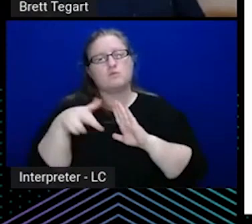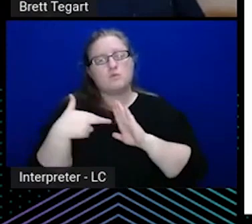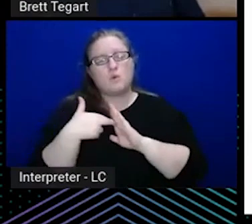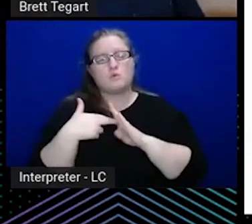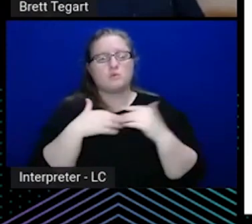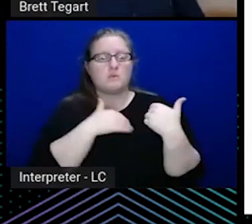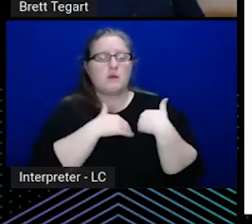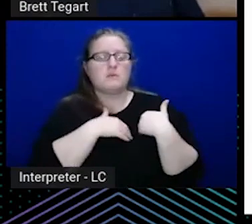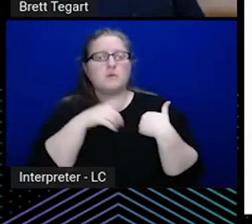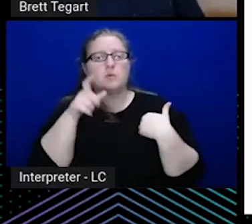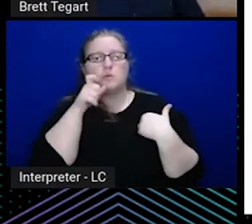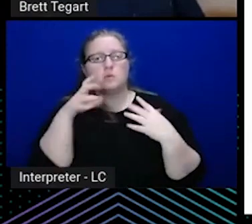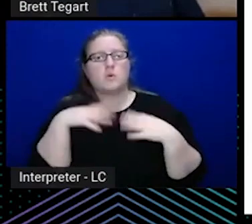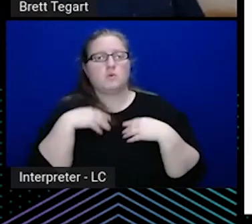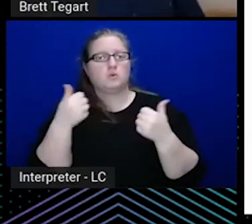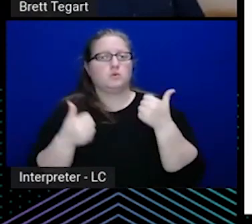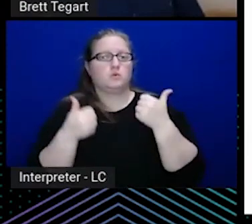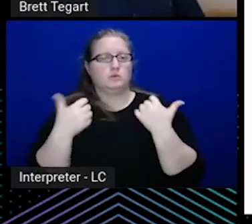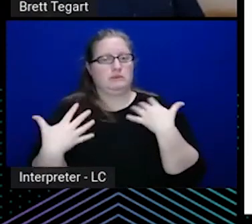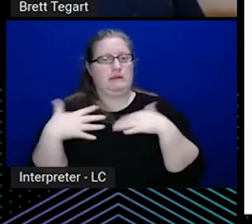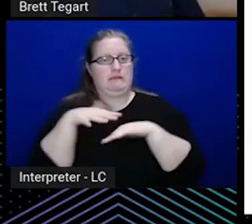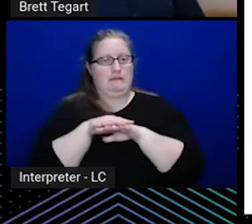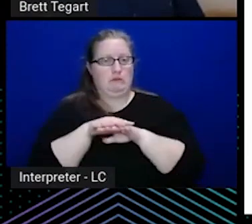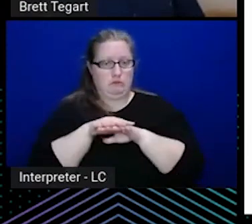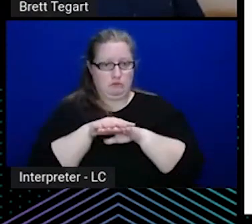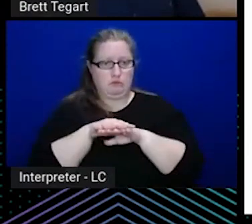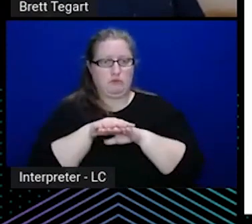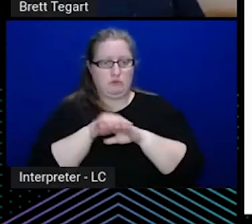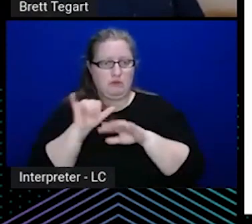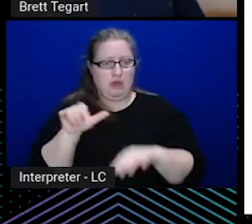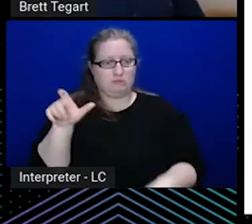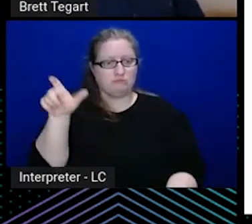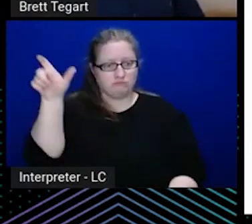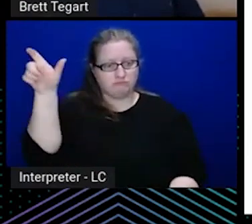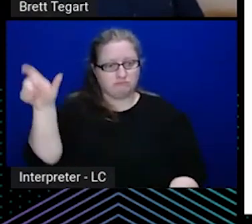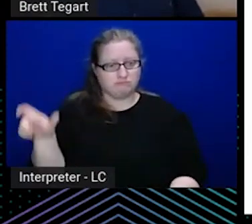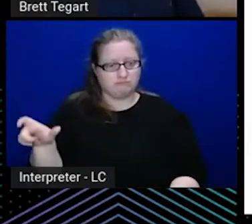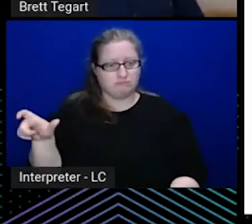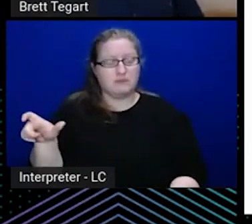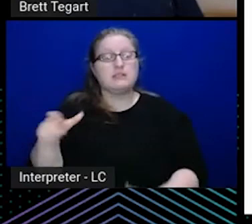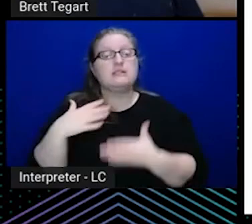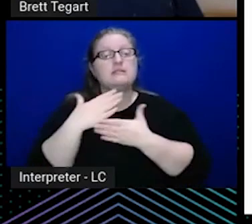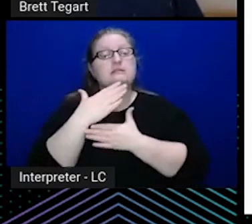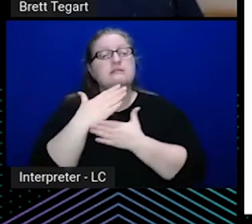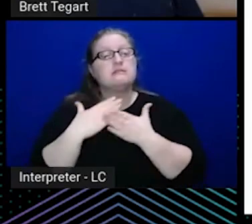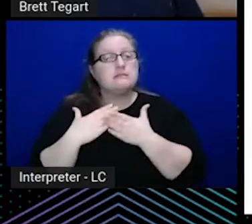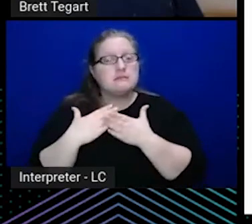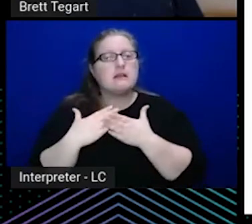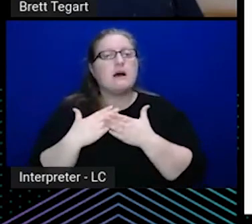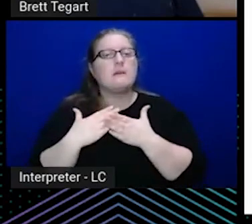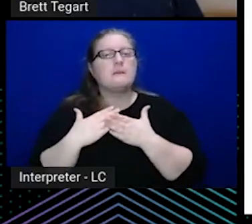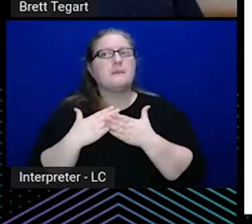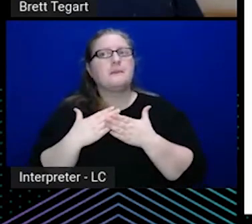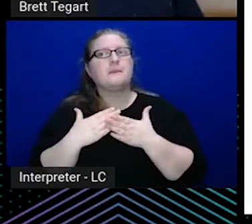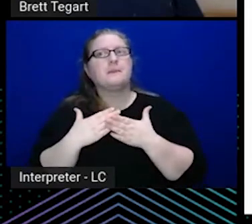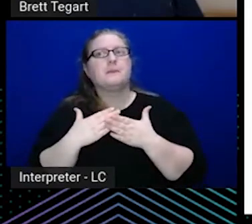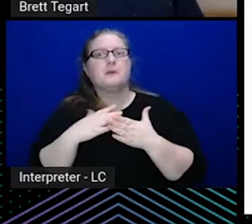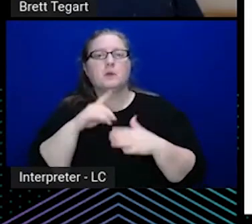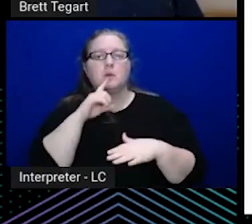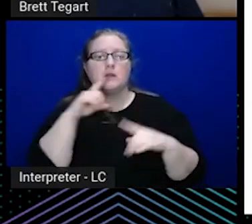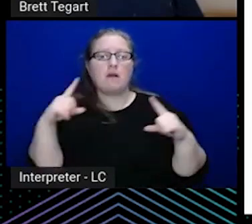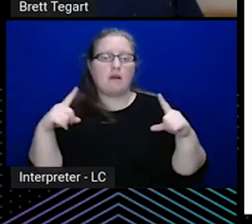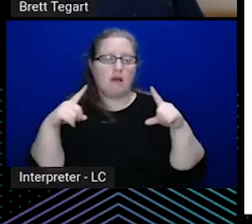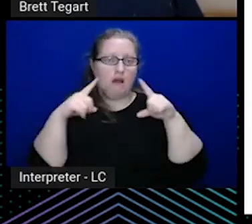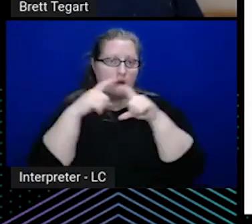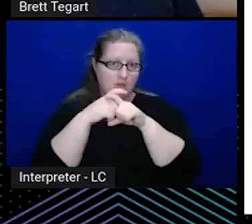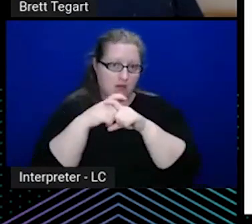owns which layer in the architecture. As I said, some of these constructs are complex. The